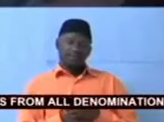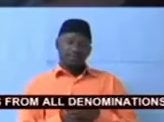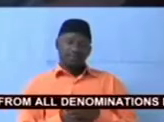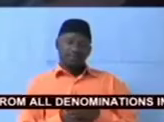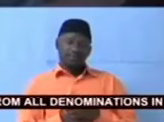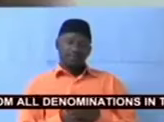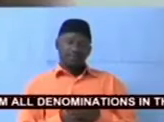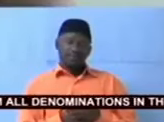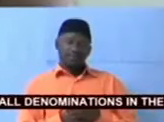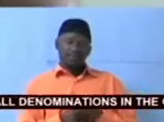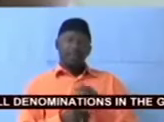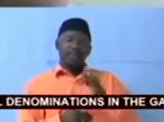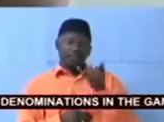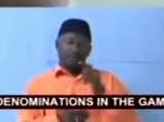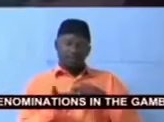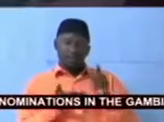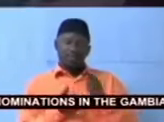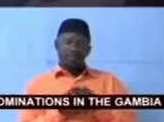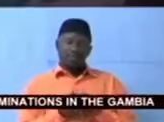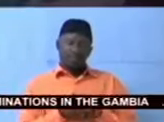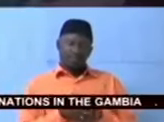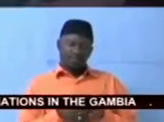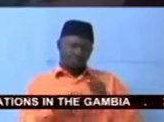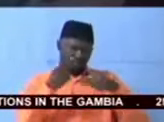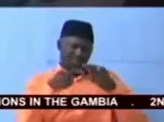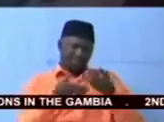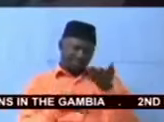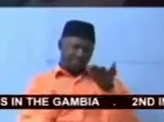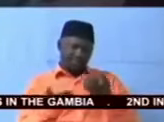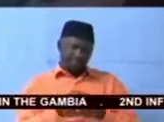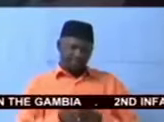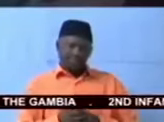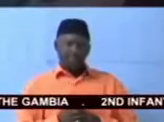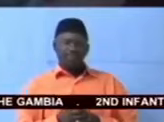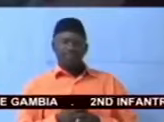continue. That's correct. Waaw lool la.